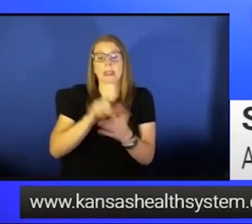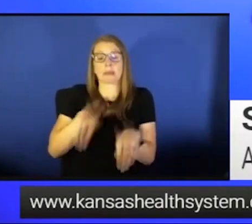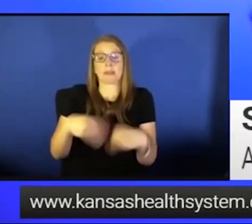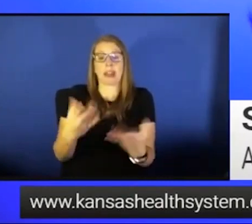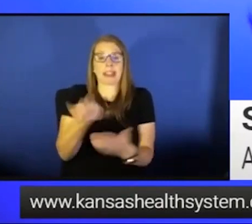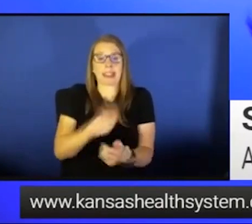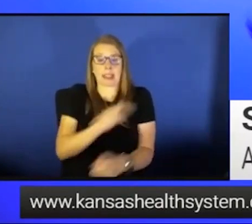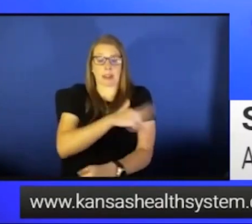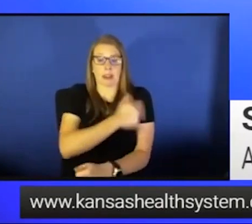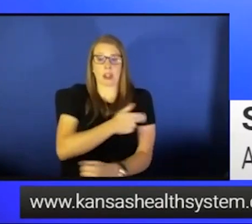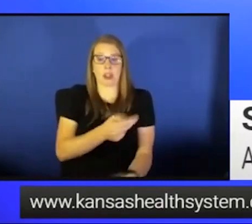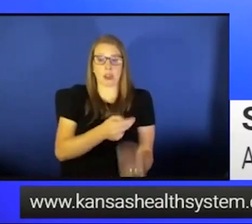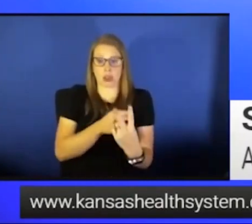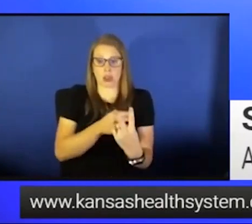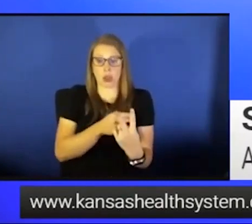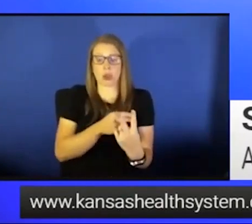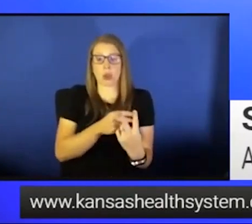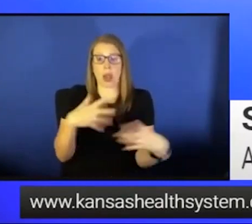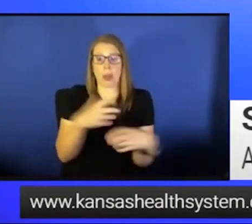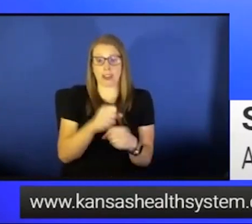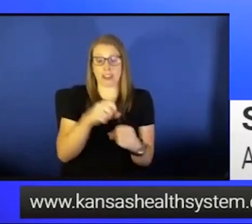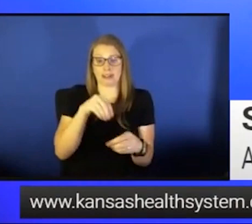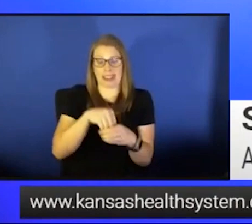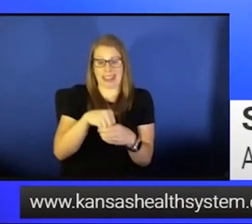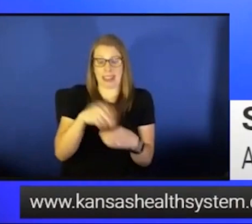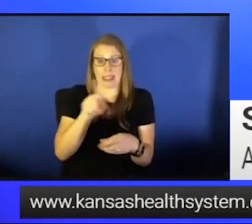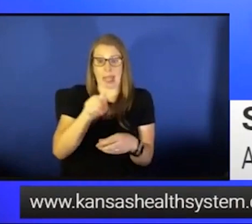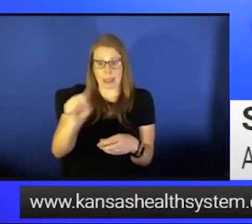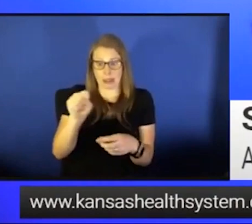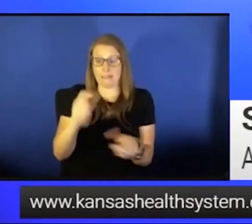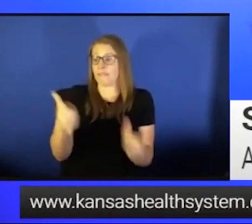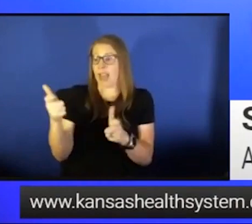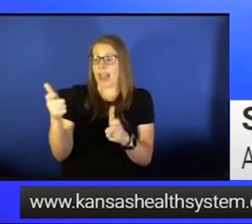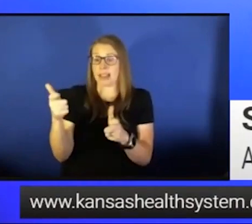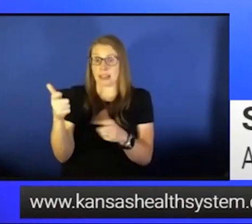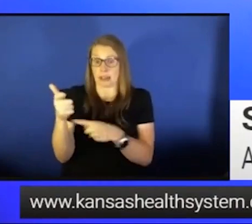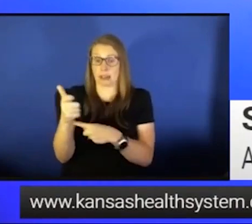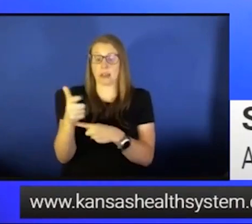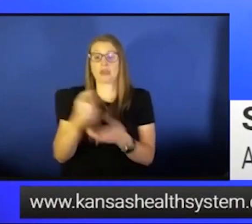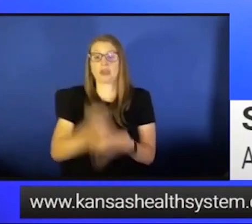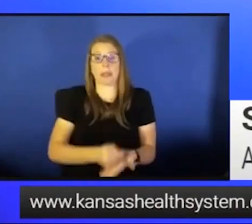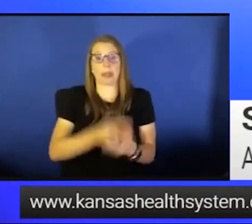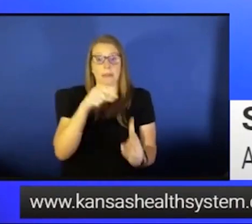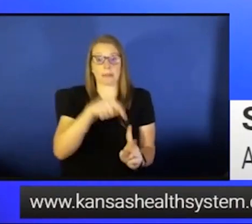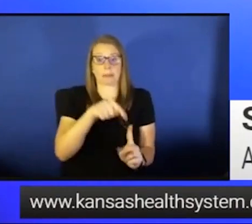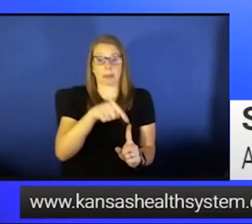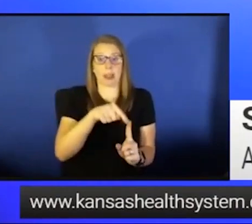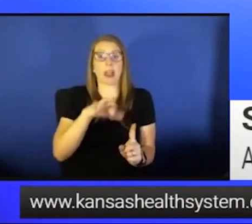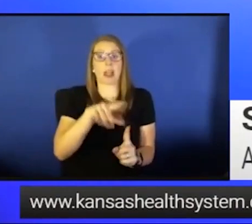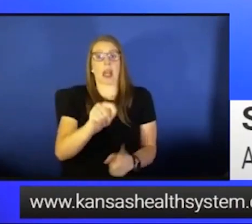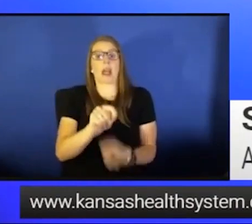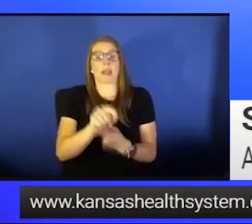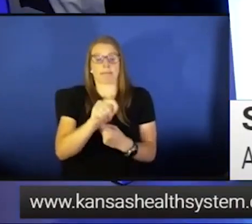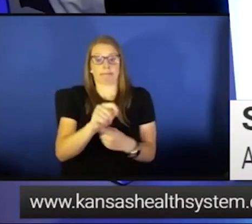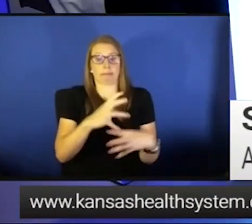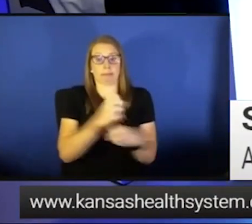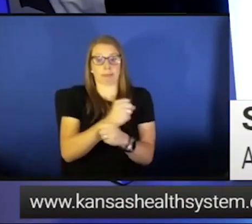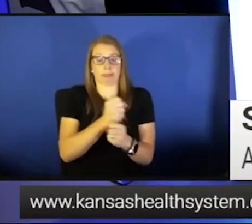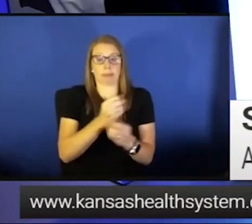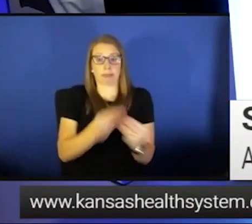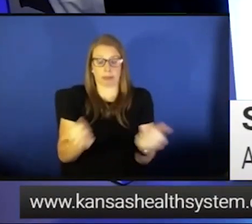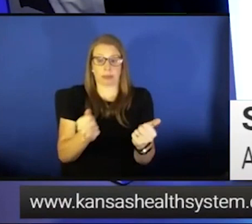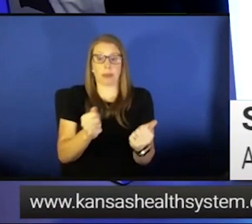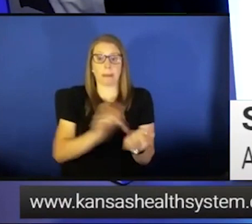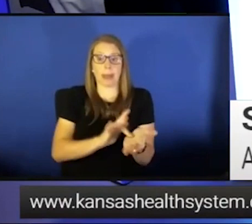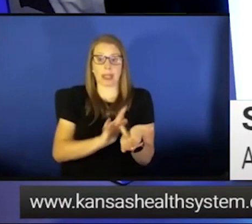stroke centers in Kansas, and so the fastest treatment for ischemic stroke is the clot buster medication. So what impact did COVID